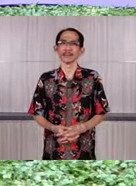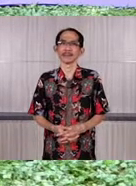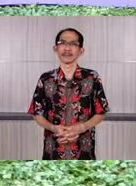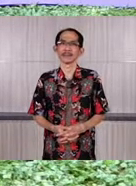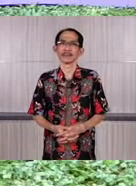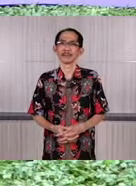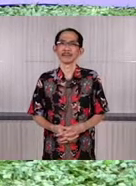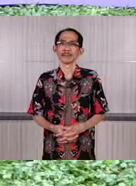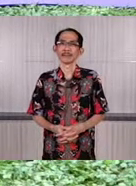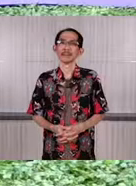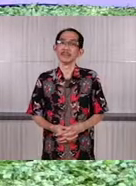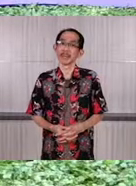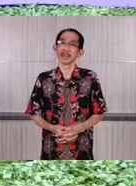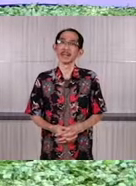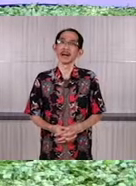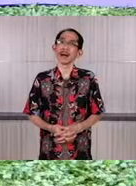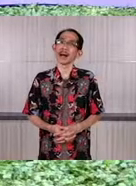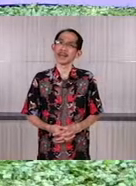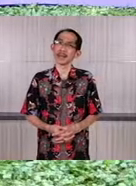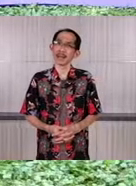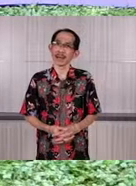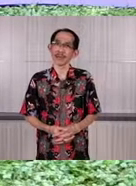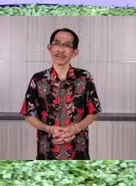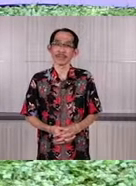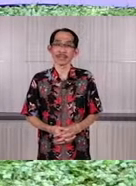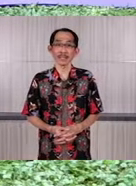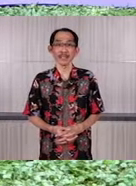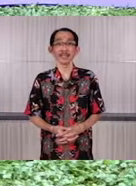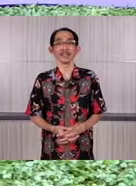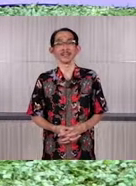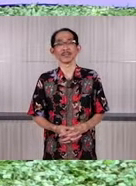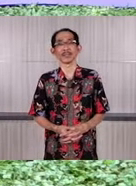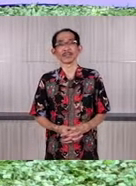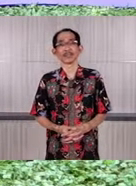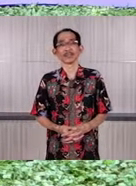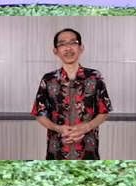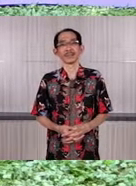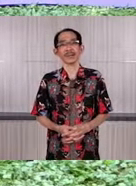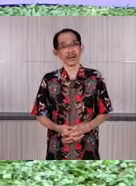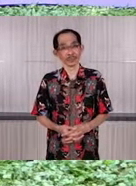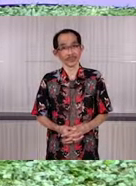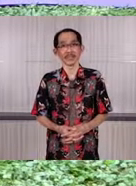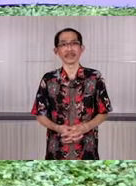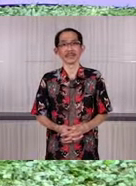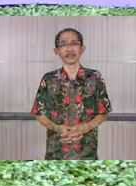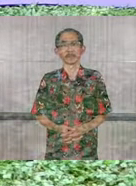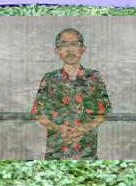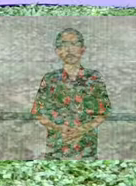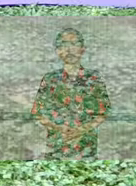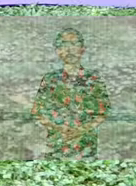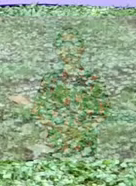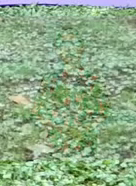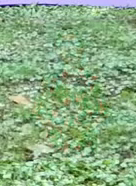healthy. May I have ease of being.